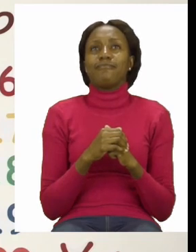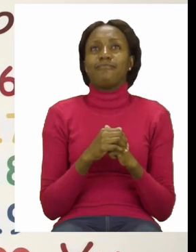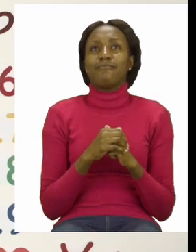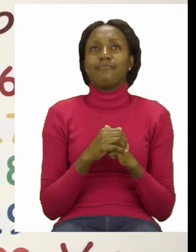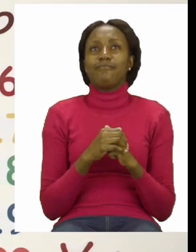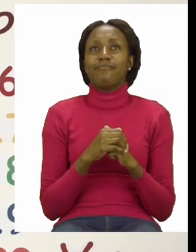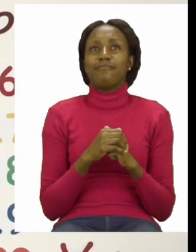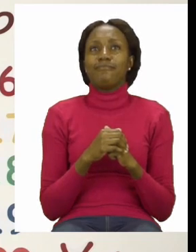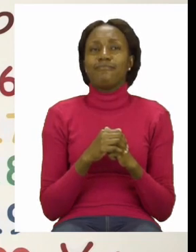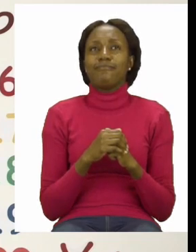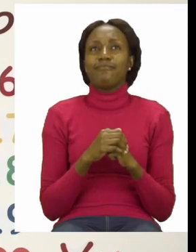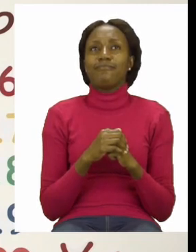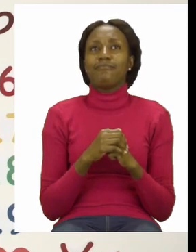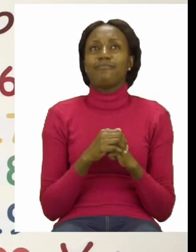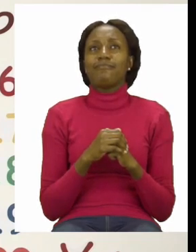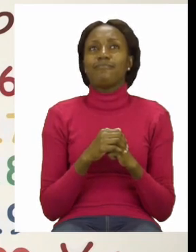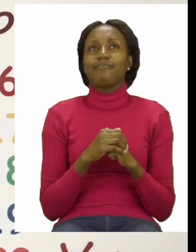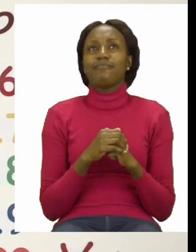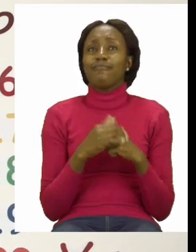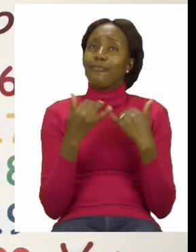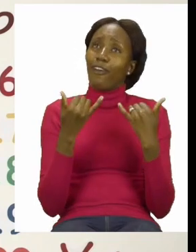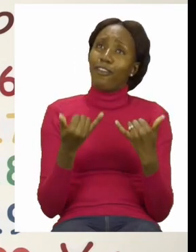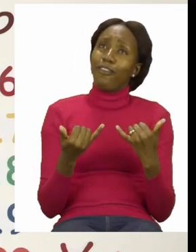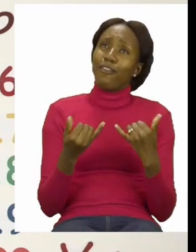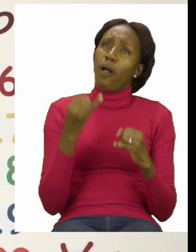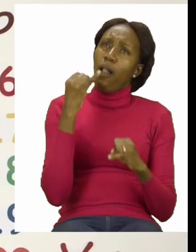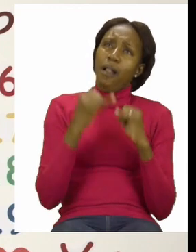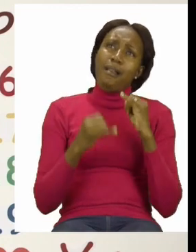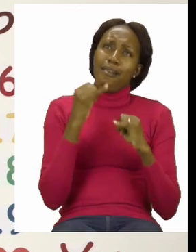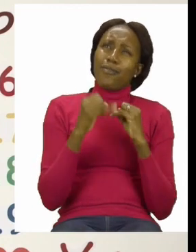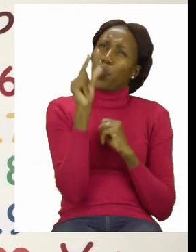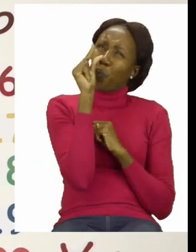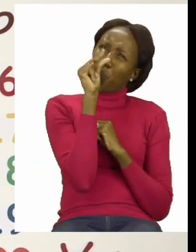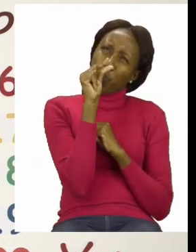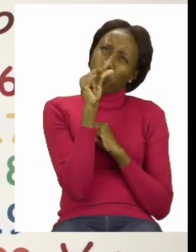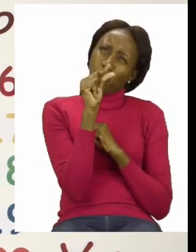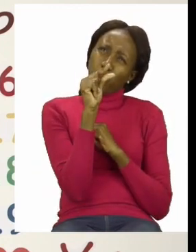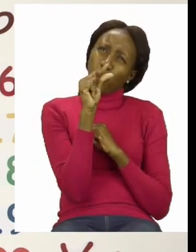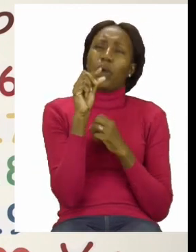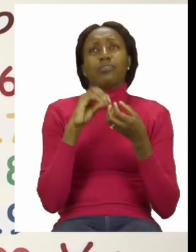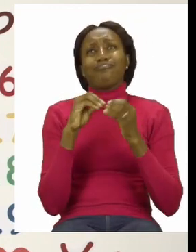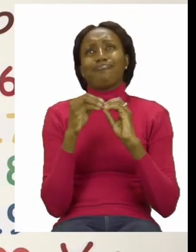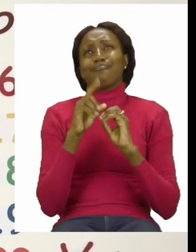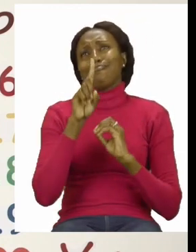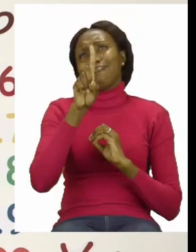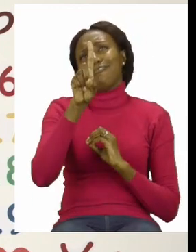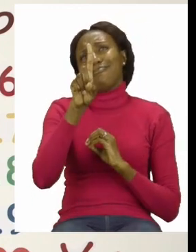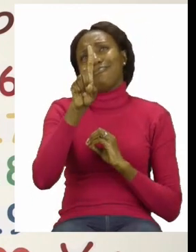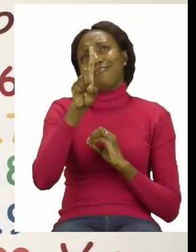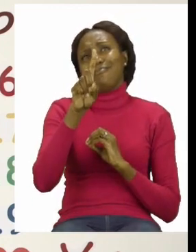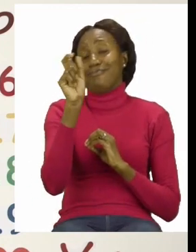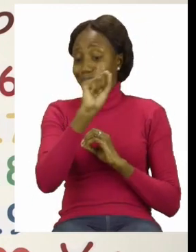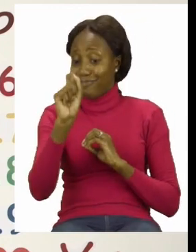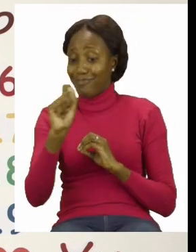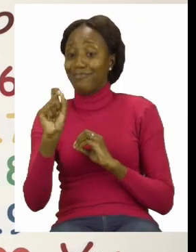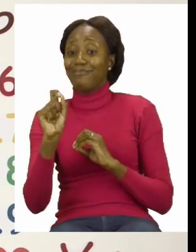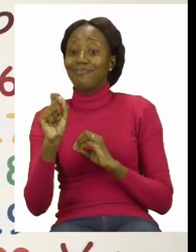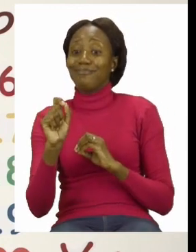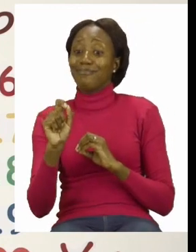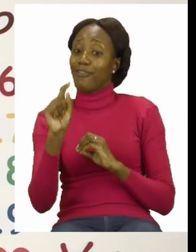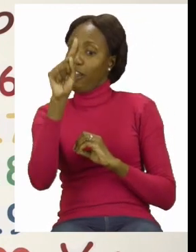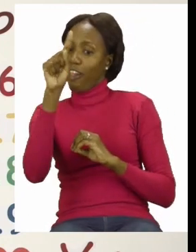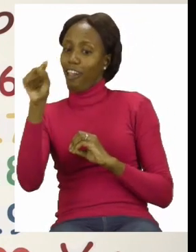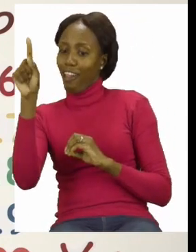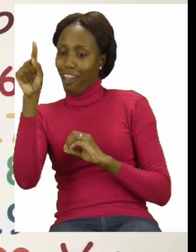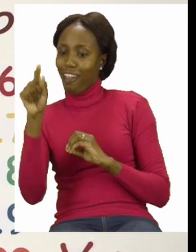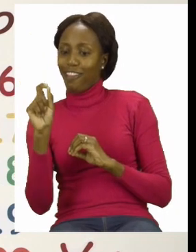write it. That means the last number or the smallest number is the number 1. So we're going to write